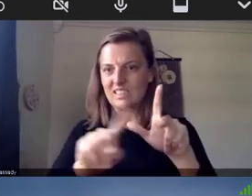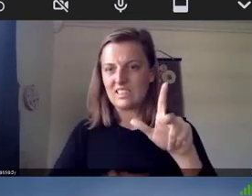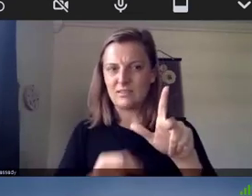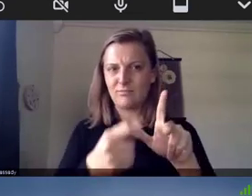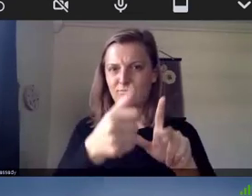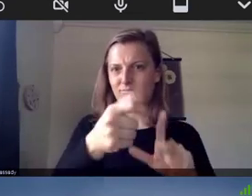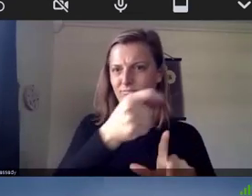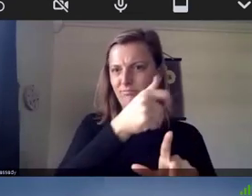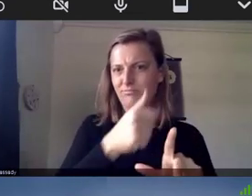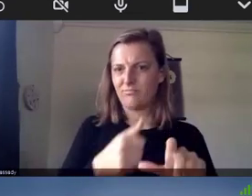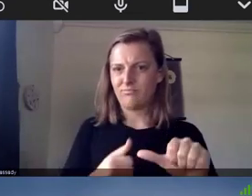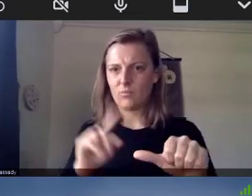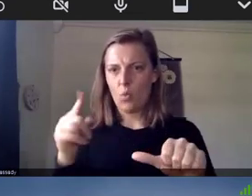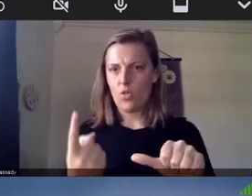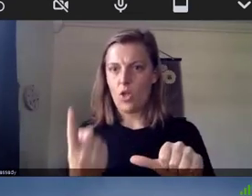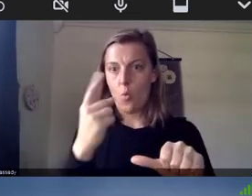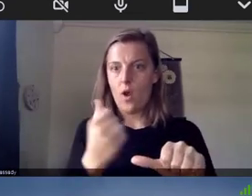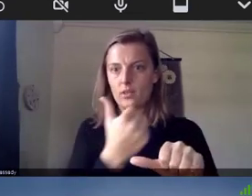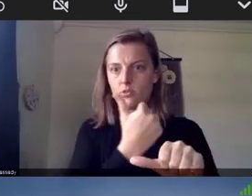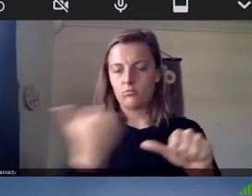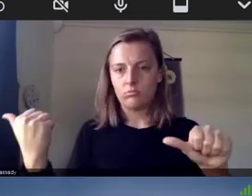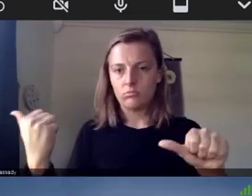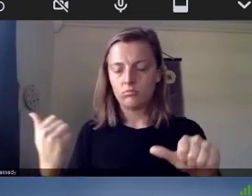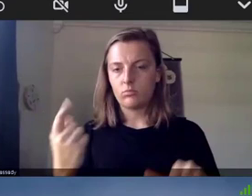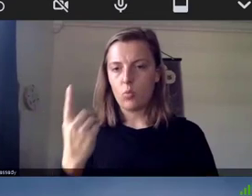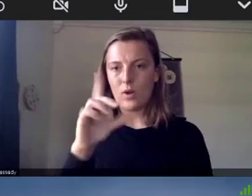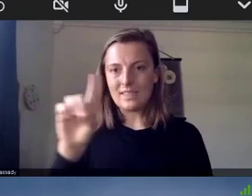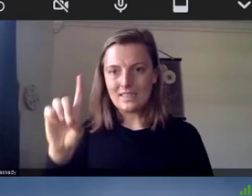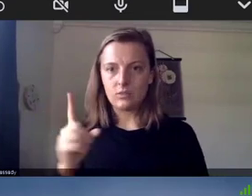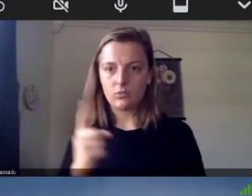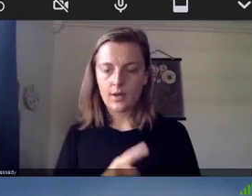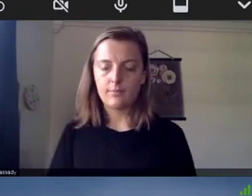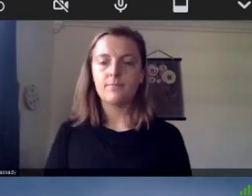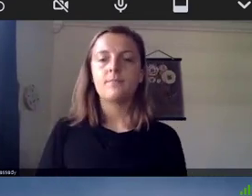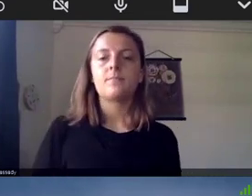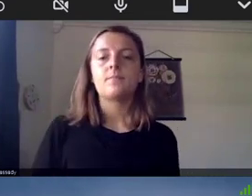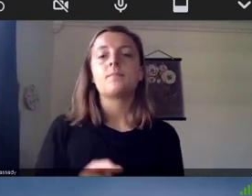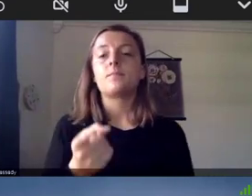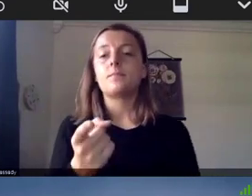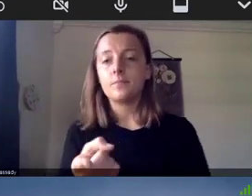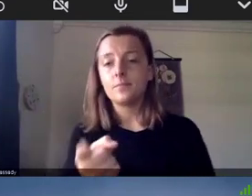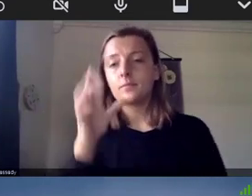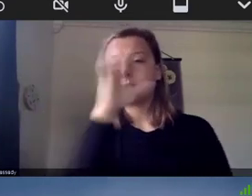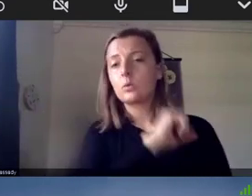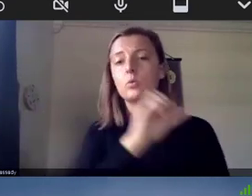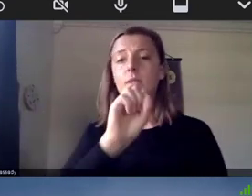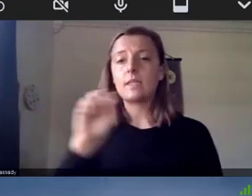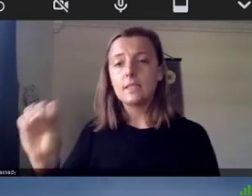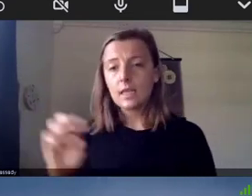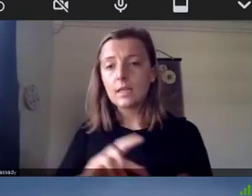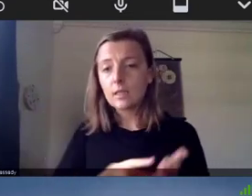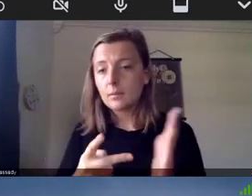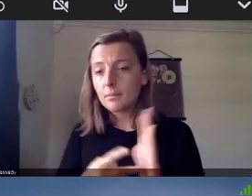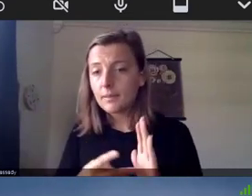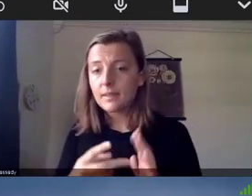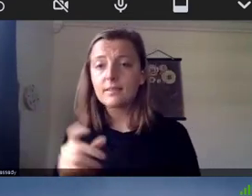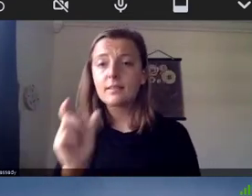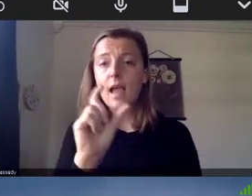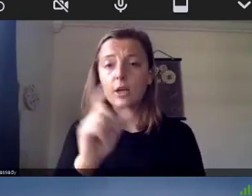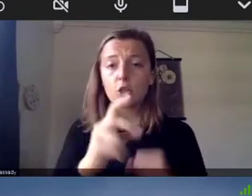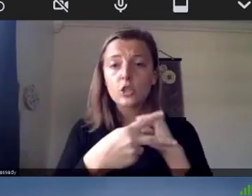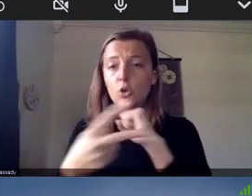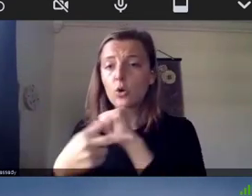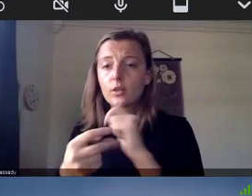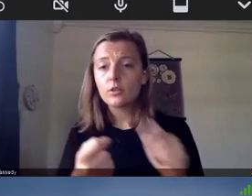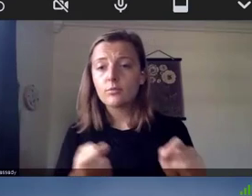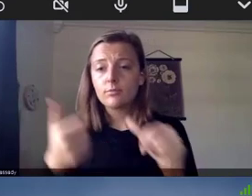we assume it's at steady state, then our energy storage term goes away. If it's 1D conduction, then our X and Z